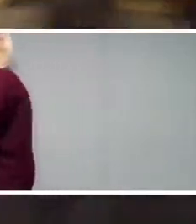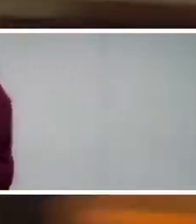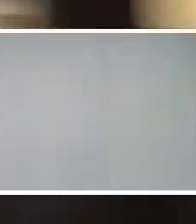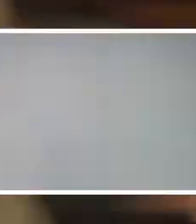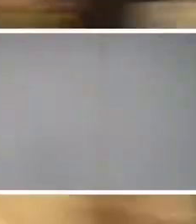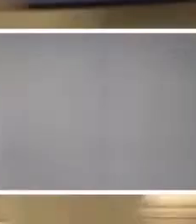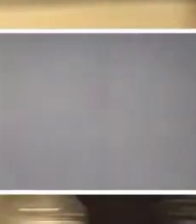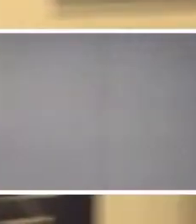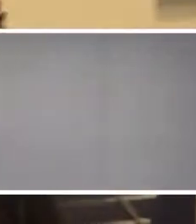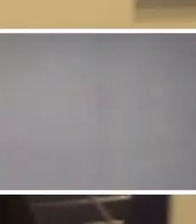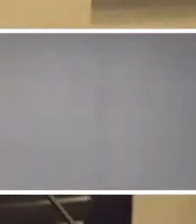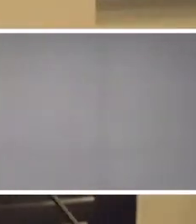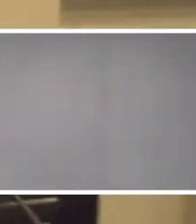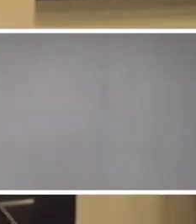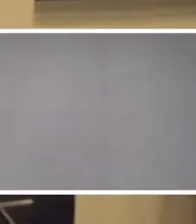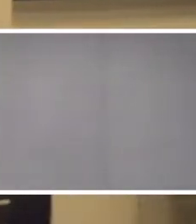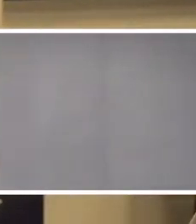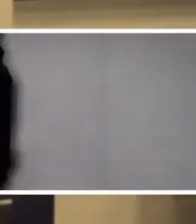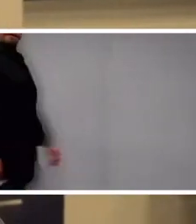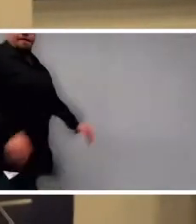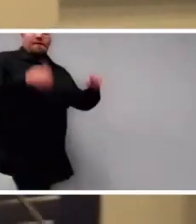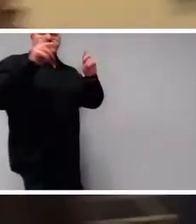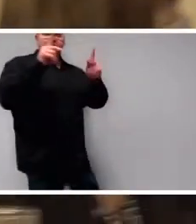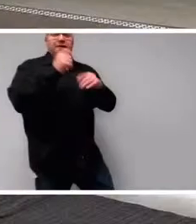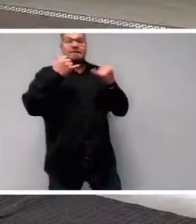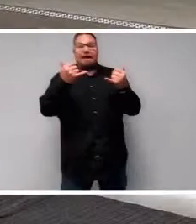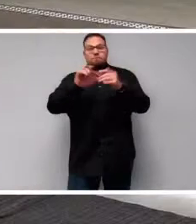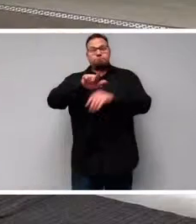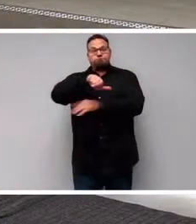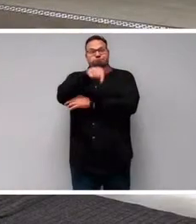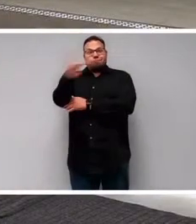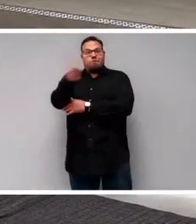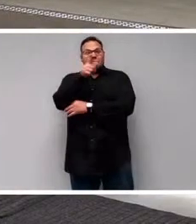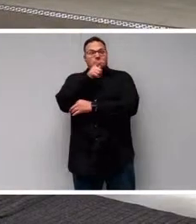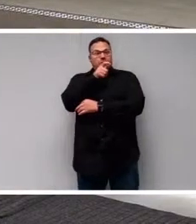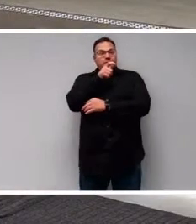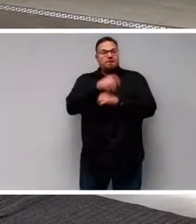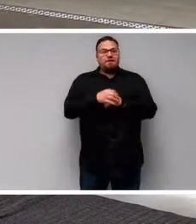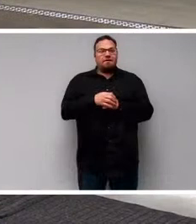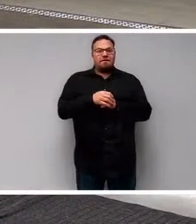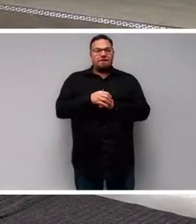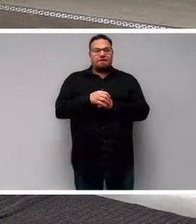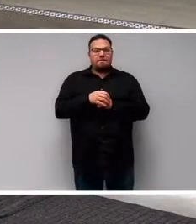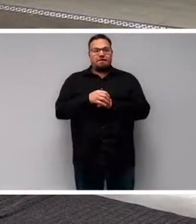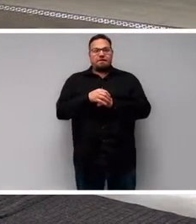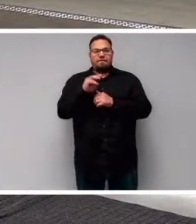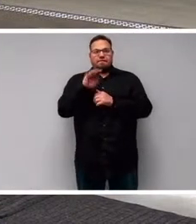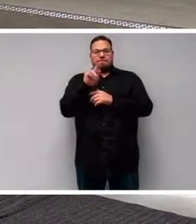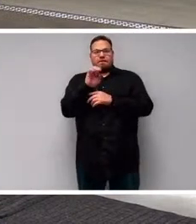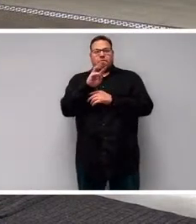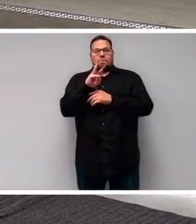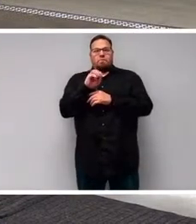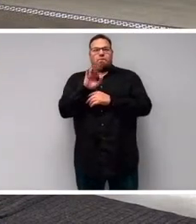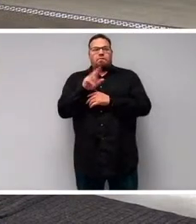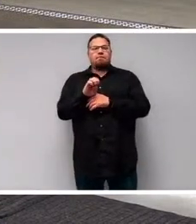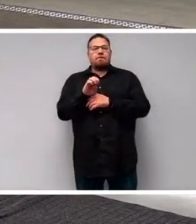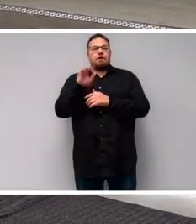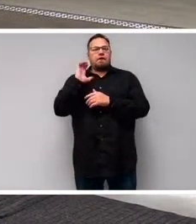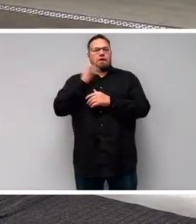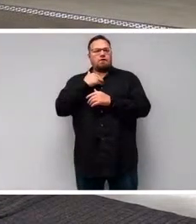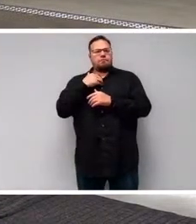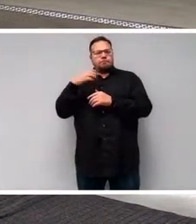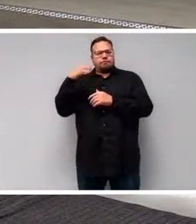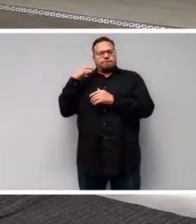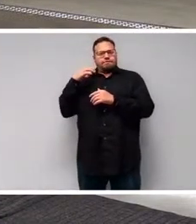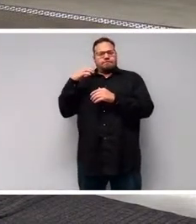All right. I'm going to turn it over to Mike Wolf, our chief operations officer,